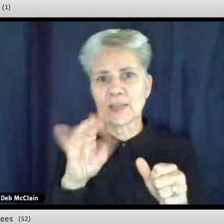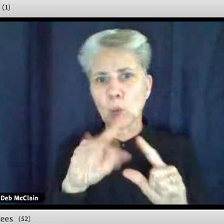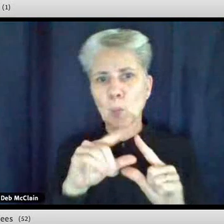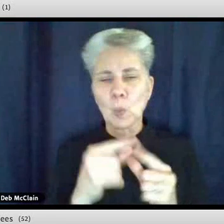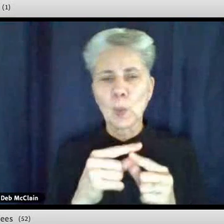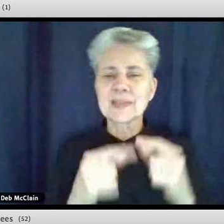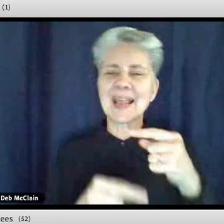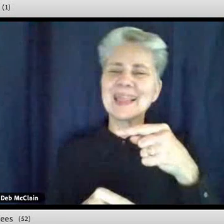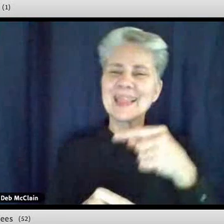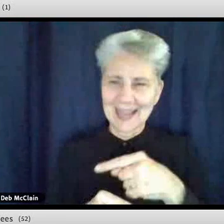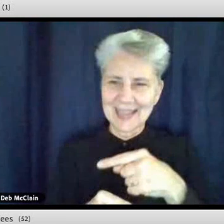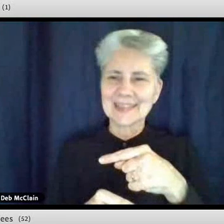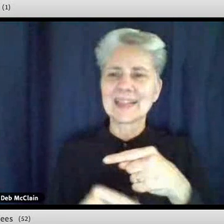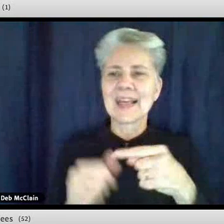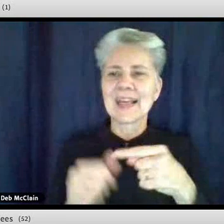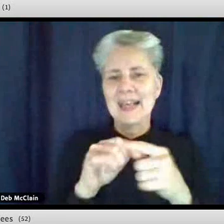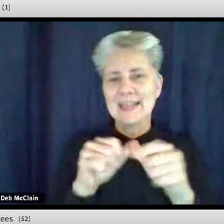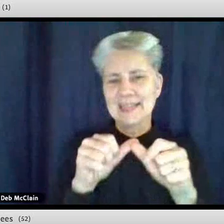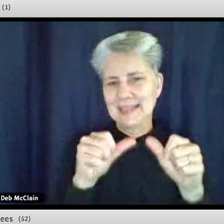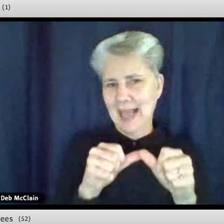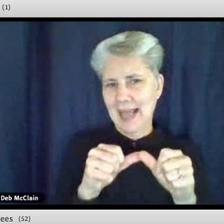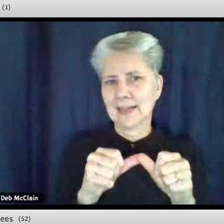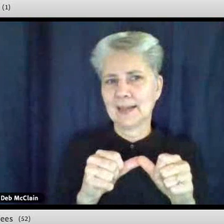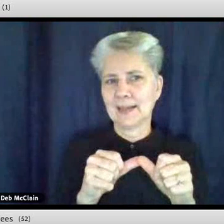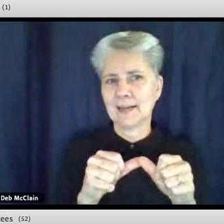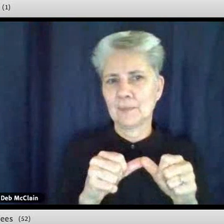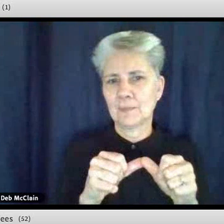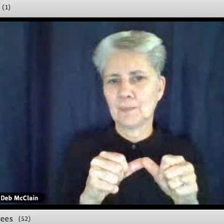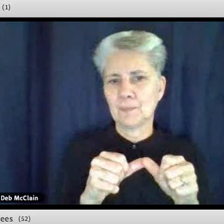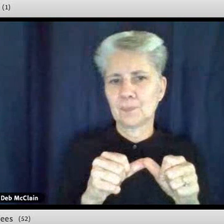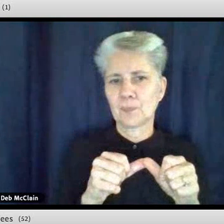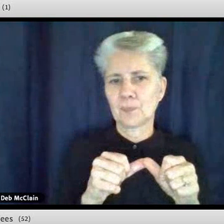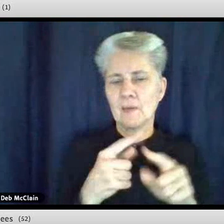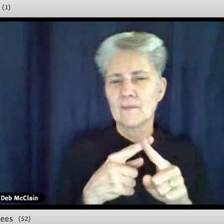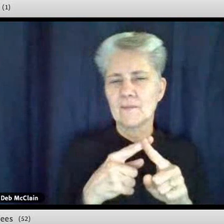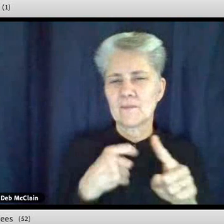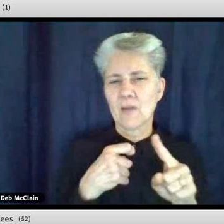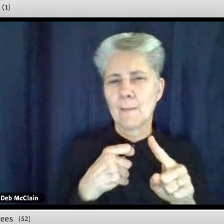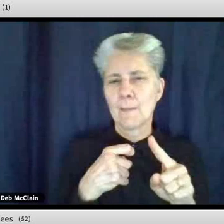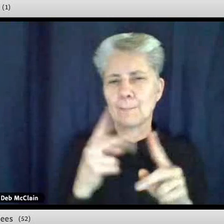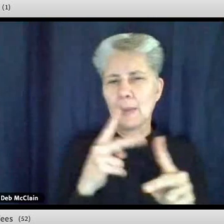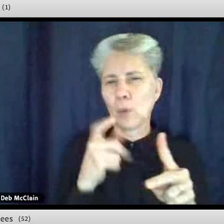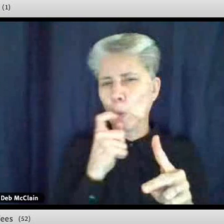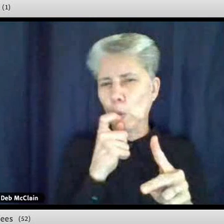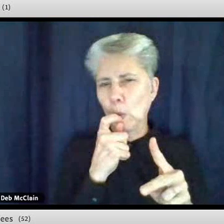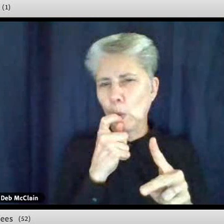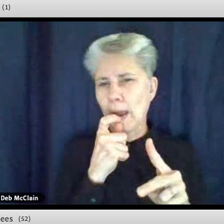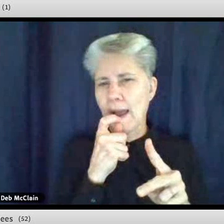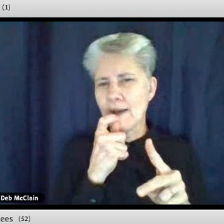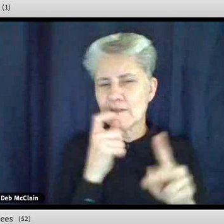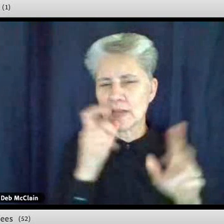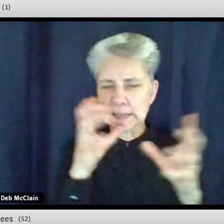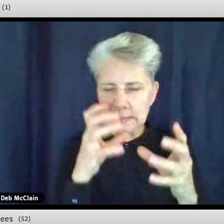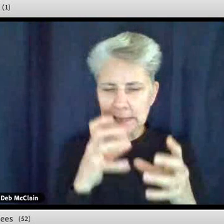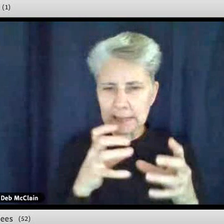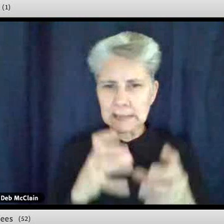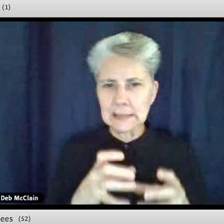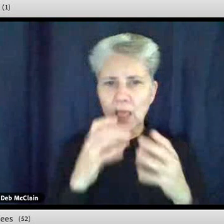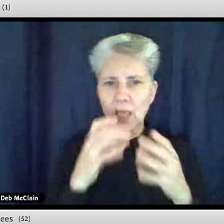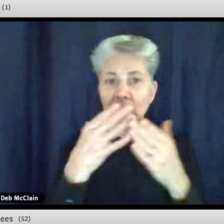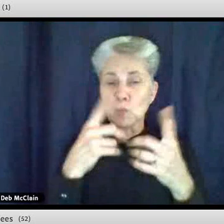50 different Facebook groups. This is sites and different things uh, from people who have kind